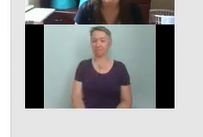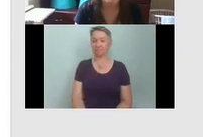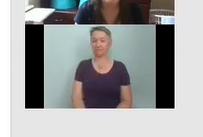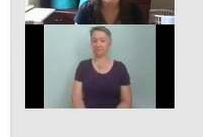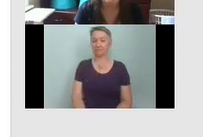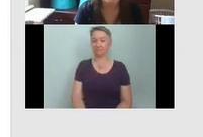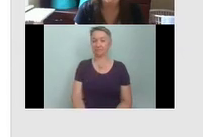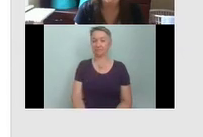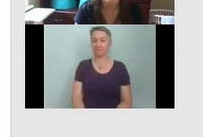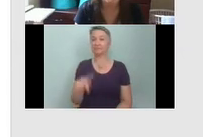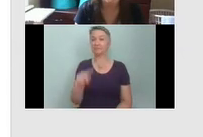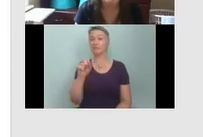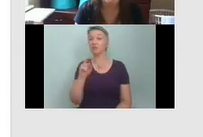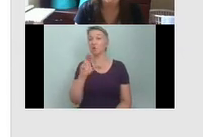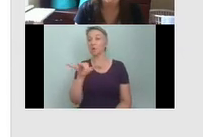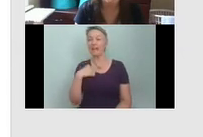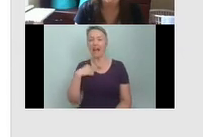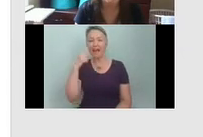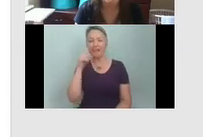Kathy, you're on mute.